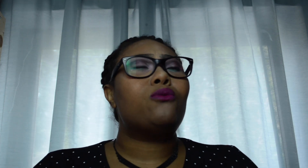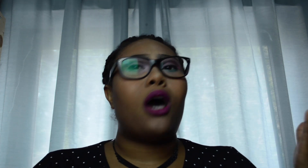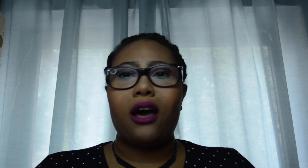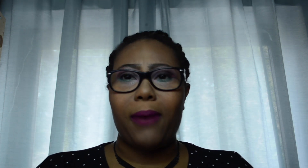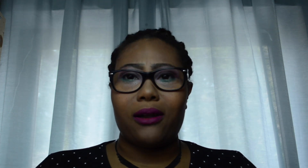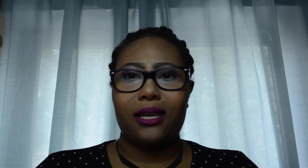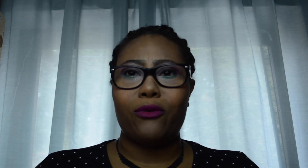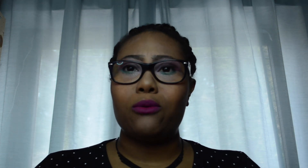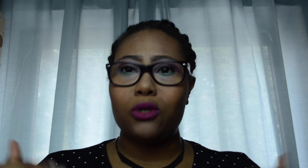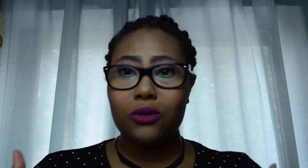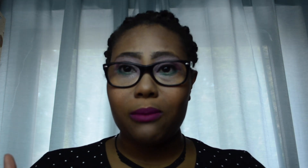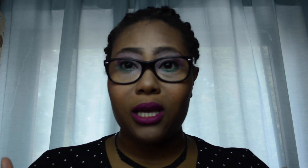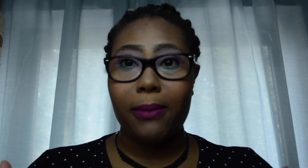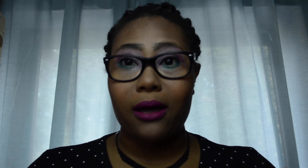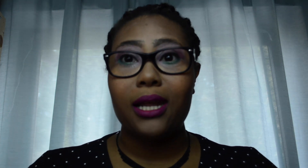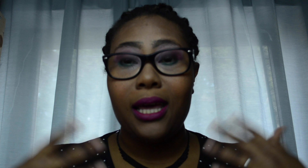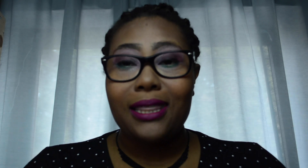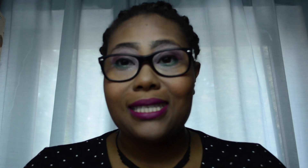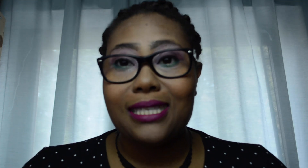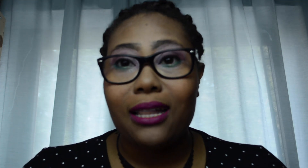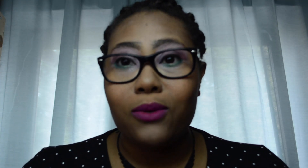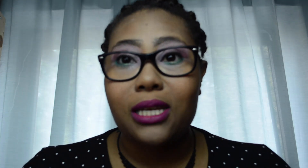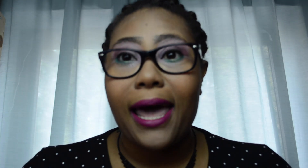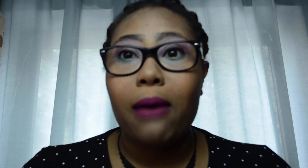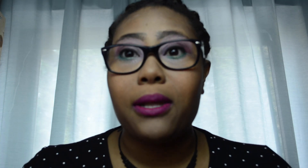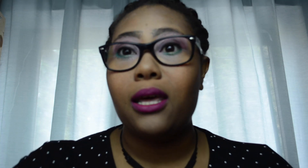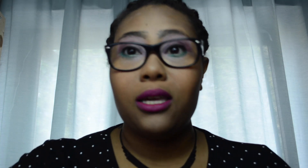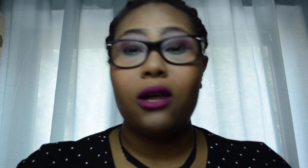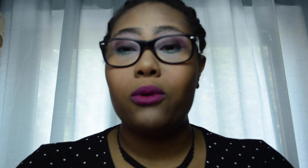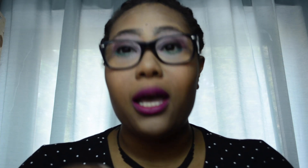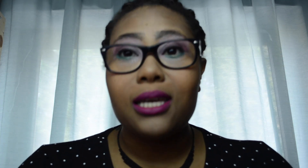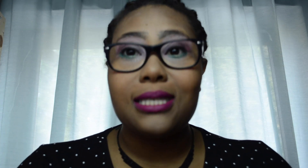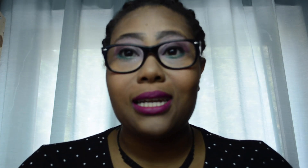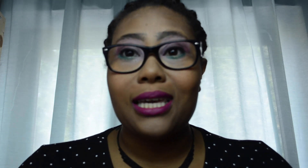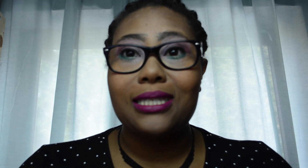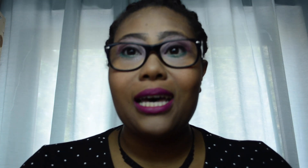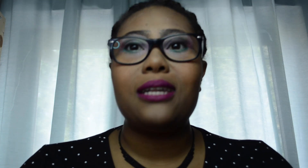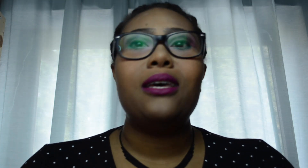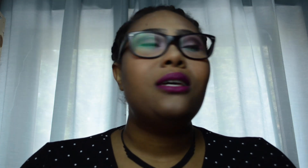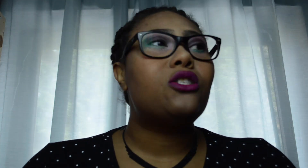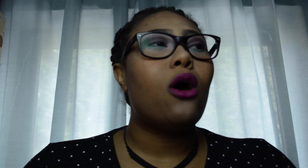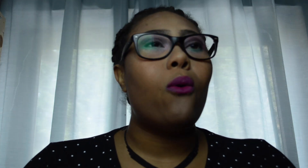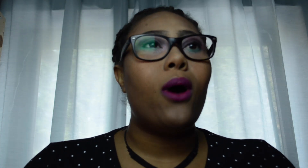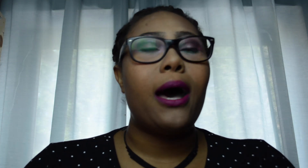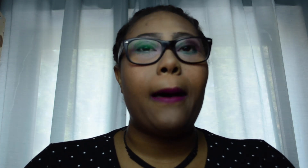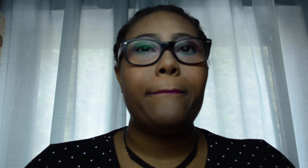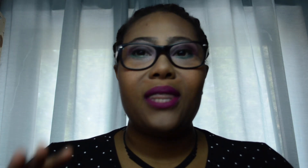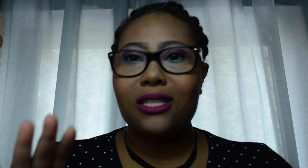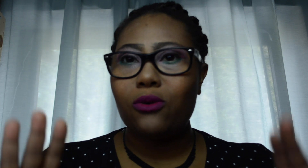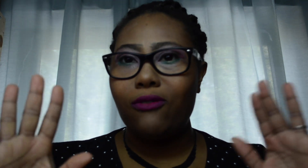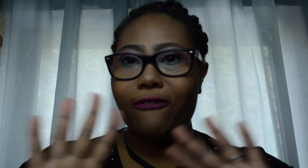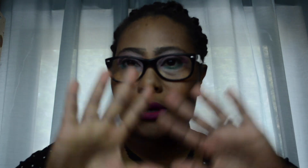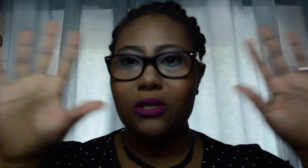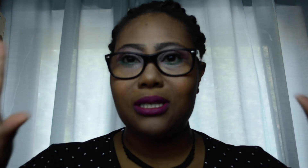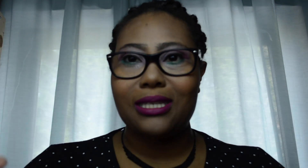if we don't talk about it, if we don't do something about it, that's exactly what's going to happen. You know, nothing's going to get done. So